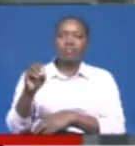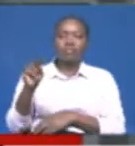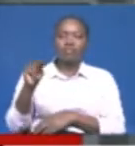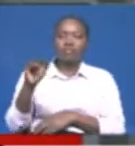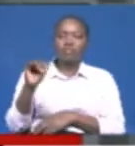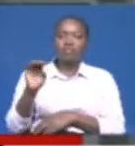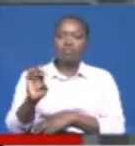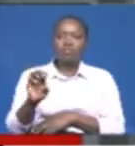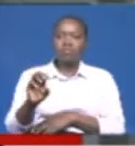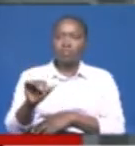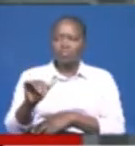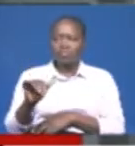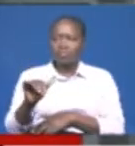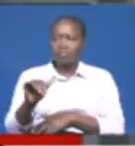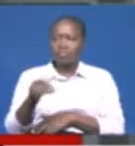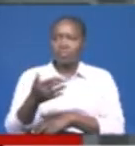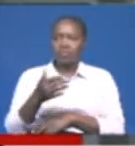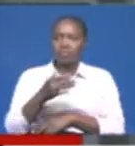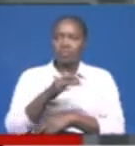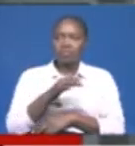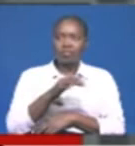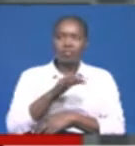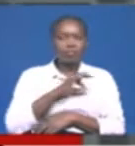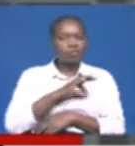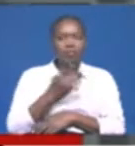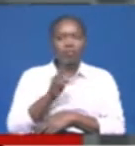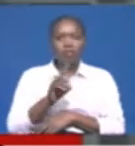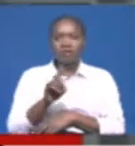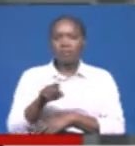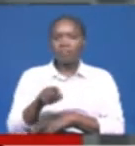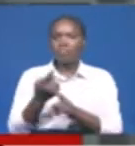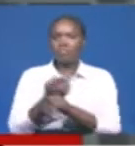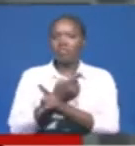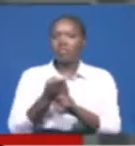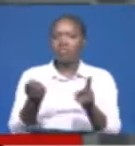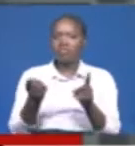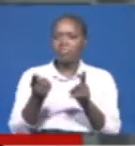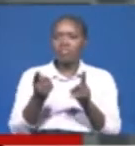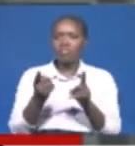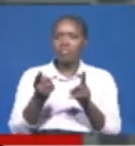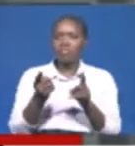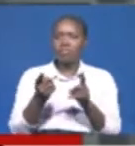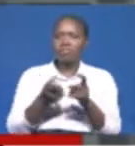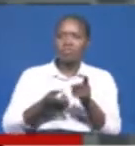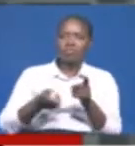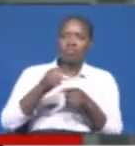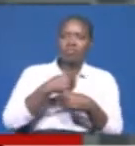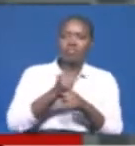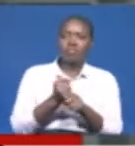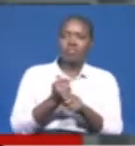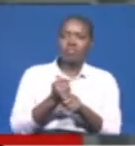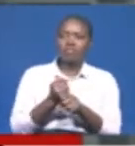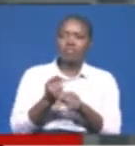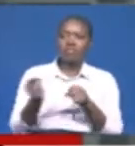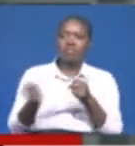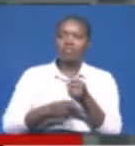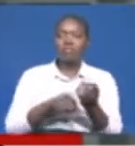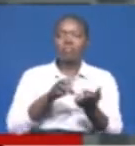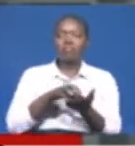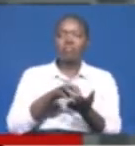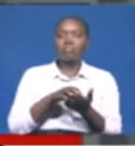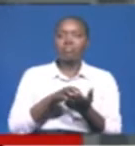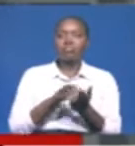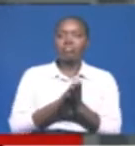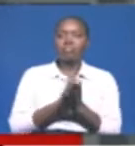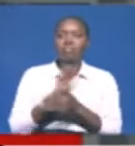look at those guys. They never used to earn a salary that you can see today. But today, we are increasingly making it a salaried position, and with all